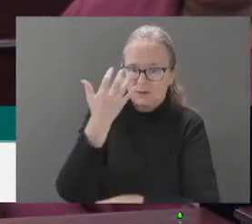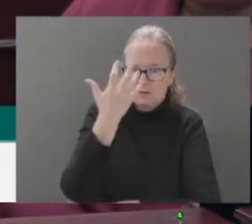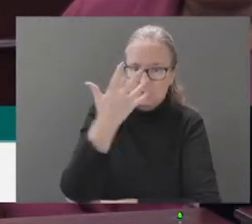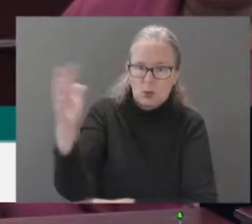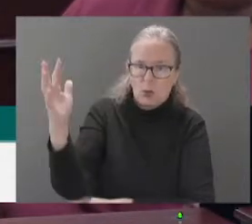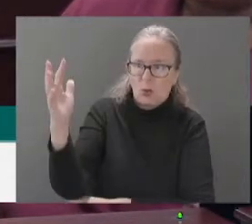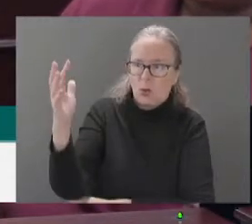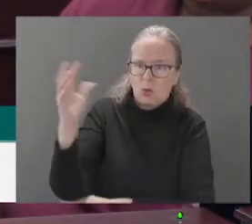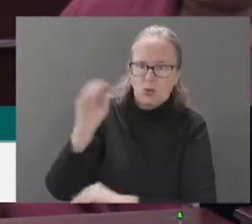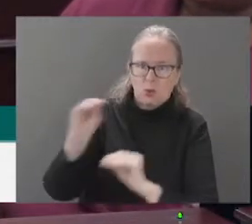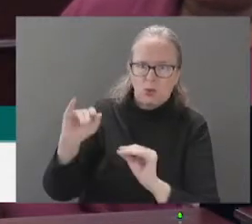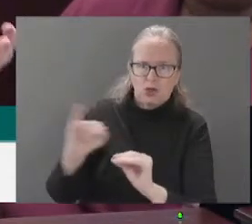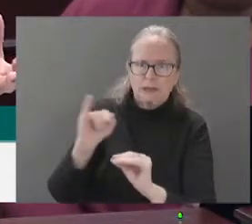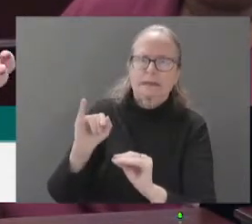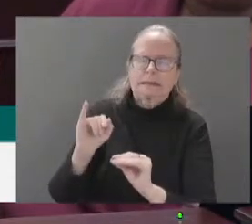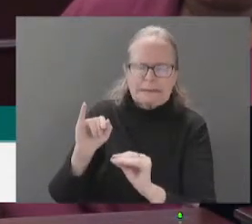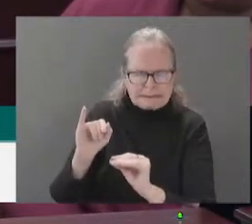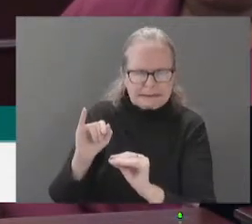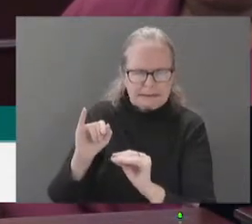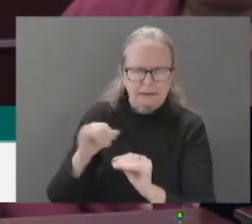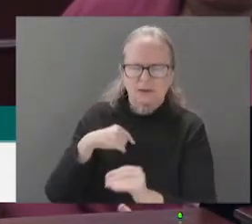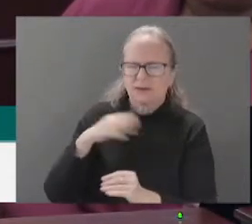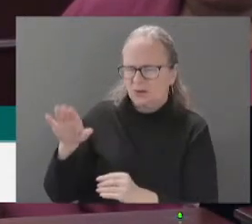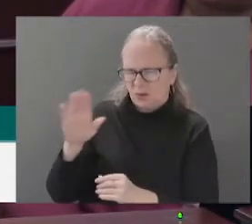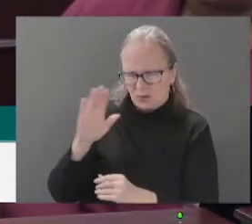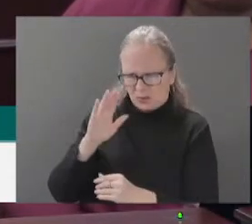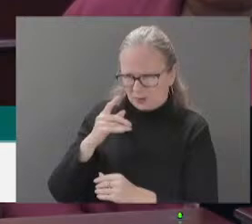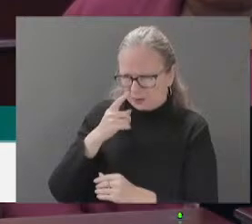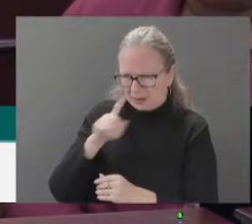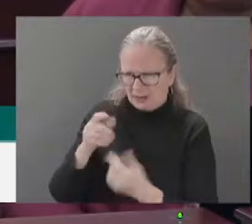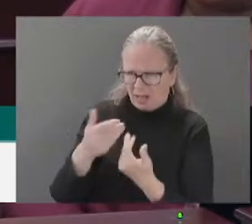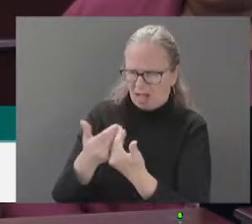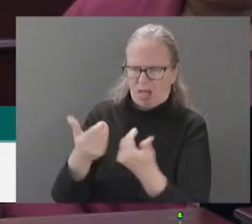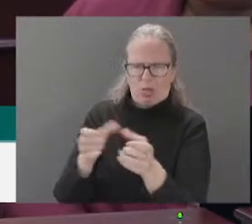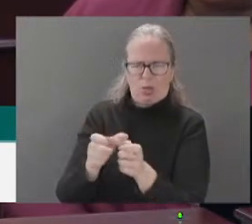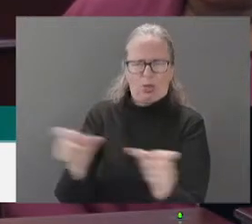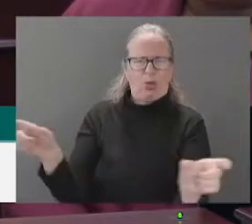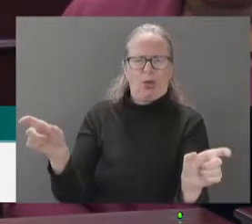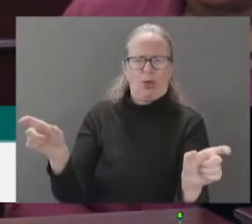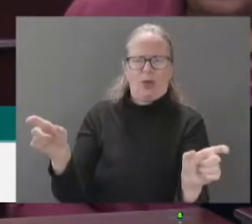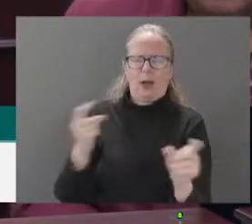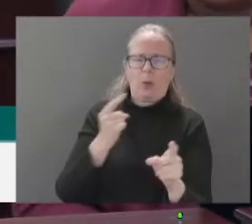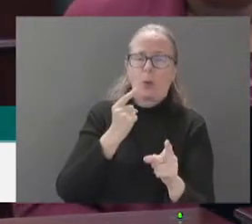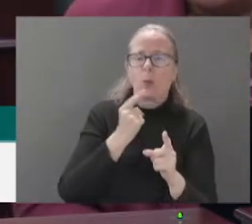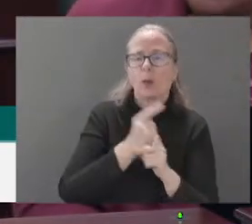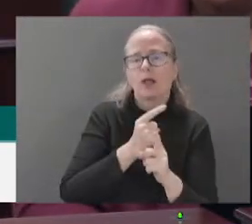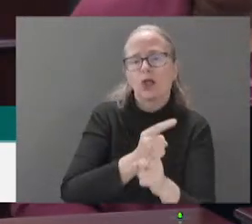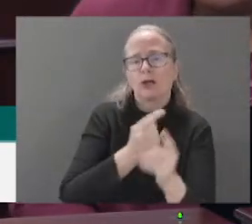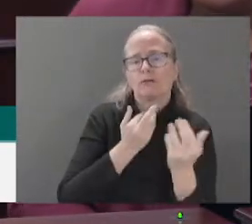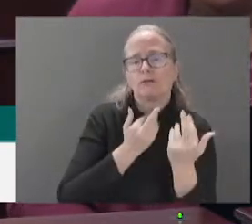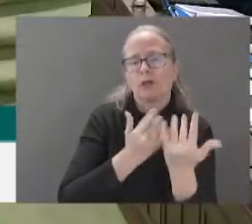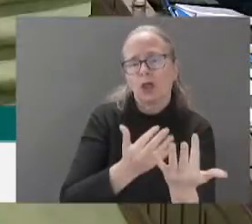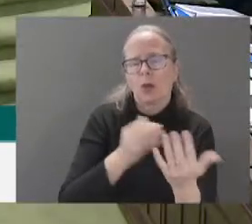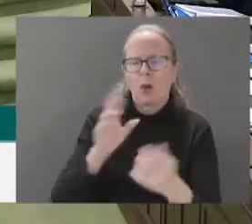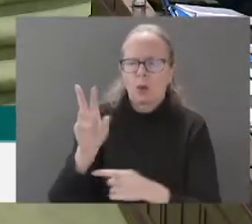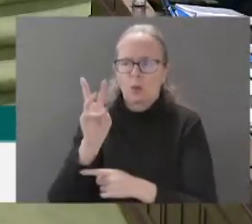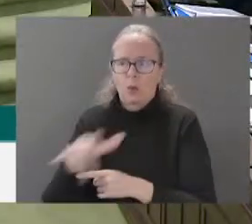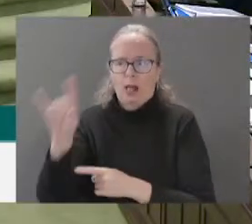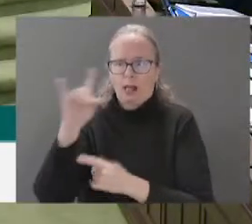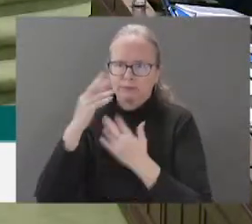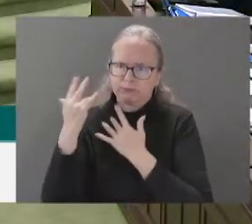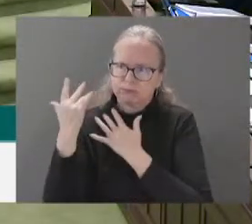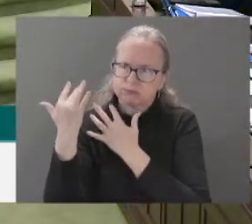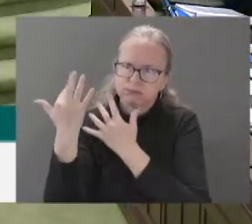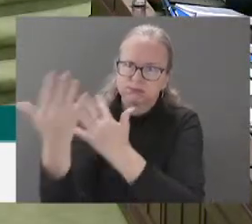distinction between wildfires and other fires and give Wildland fire fighters the coverage they deserve the